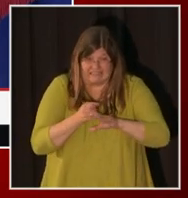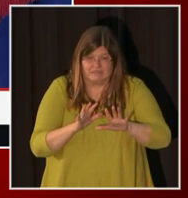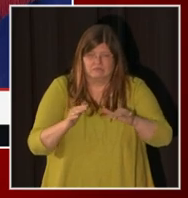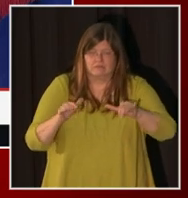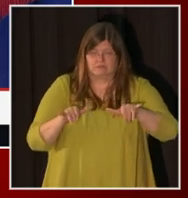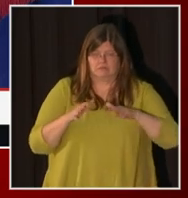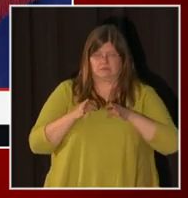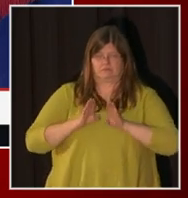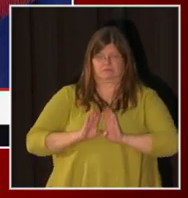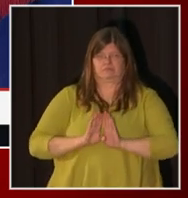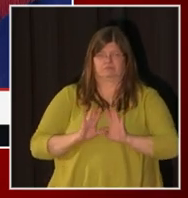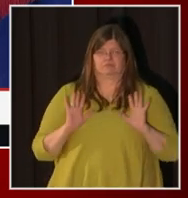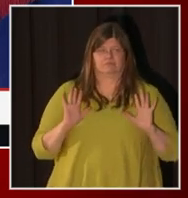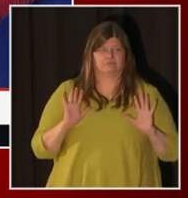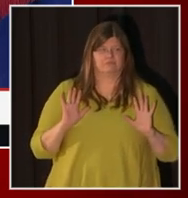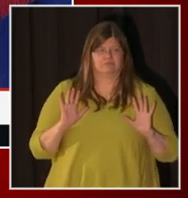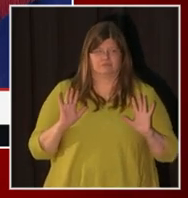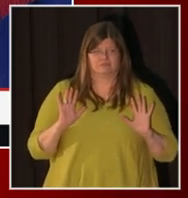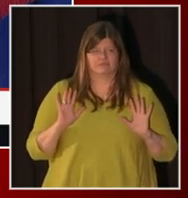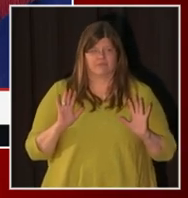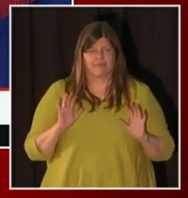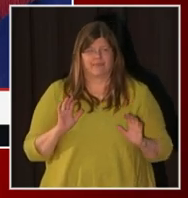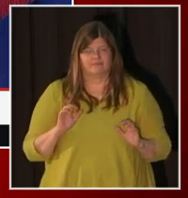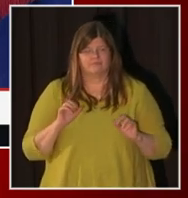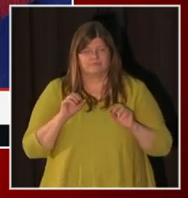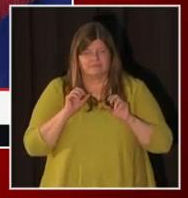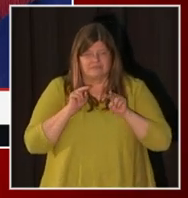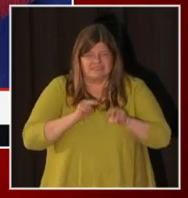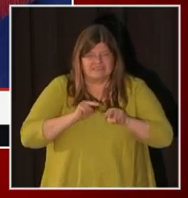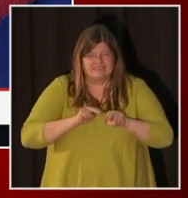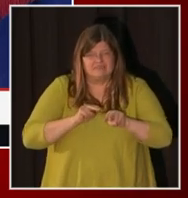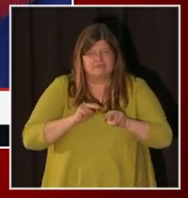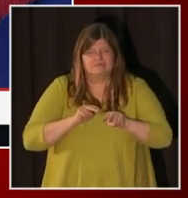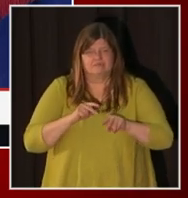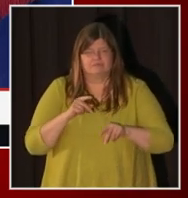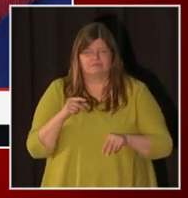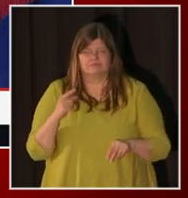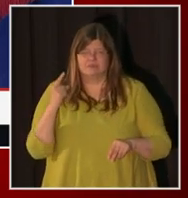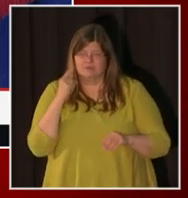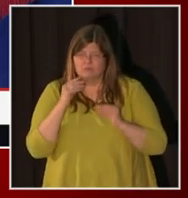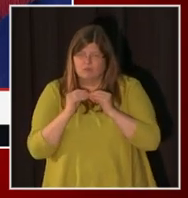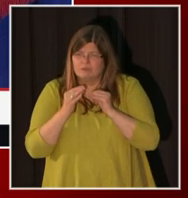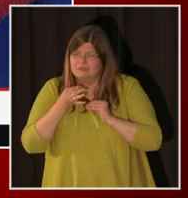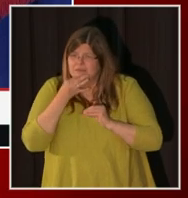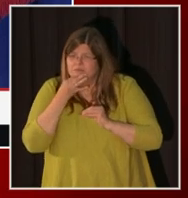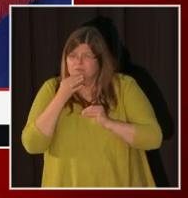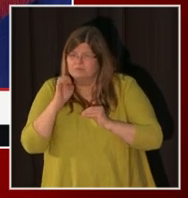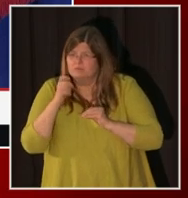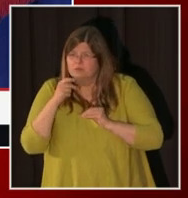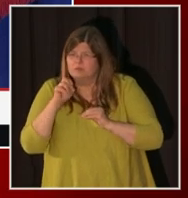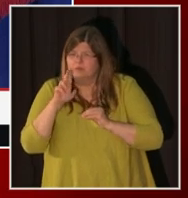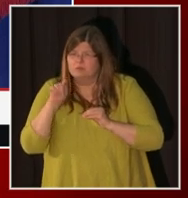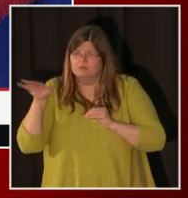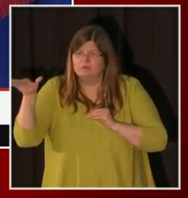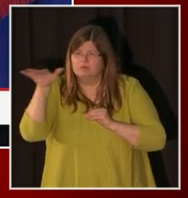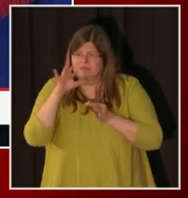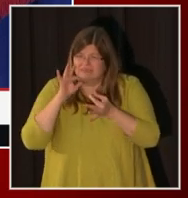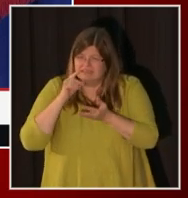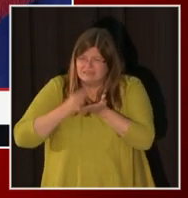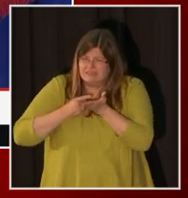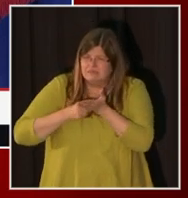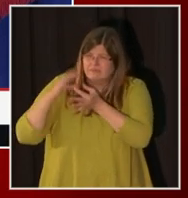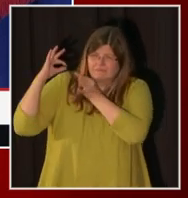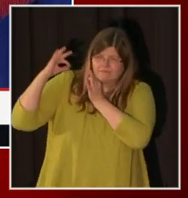am looking forward to even more expert voices informing our discussion about how to turn on